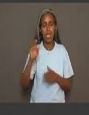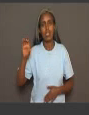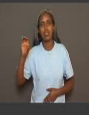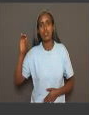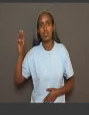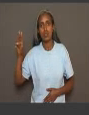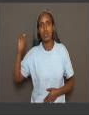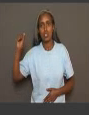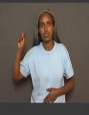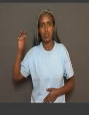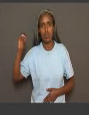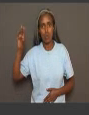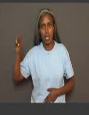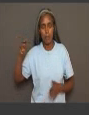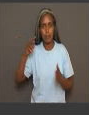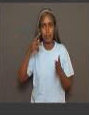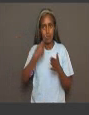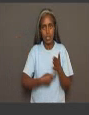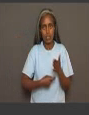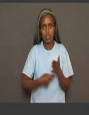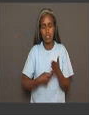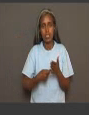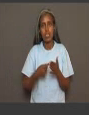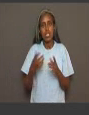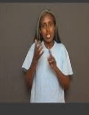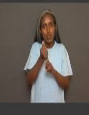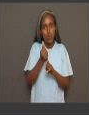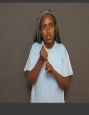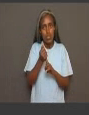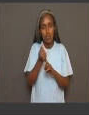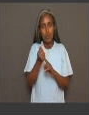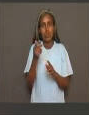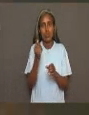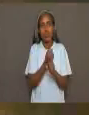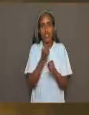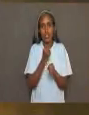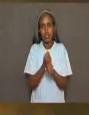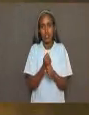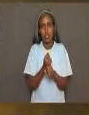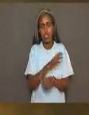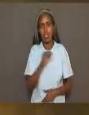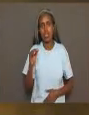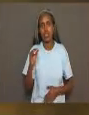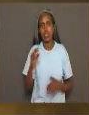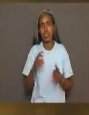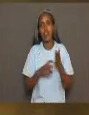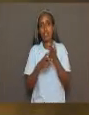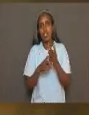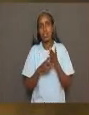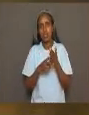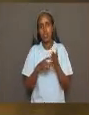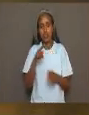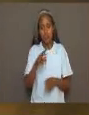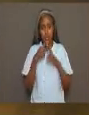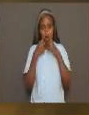coffee, including the cost of insurance and freight. Were those your answers,